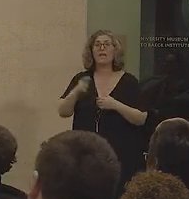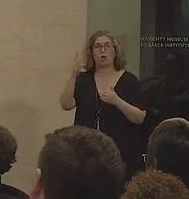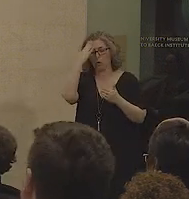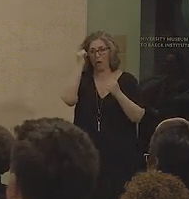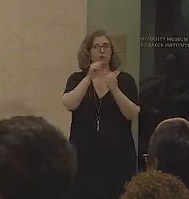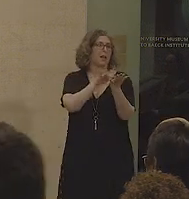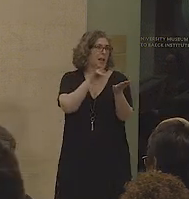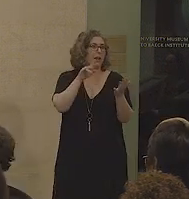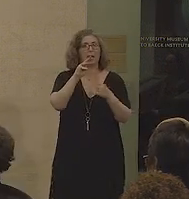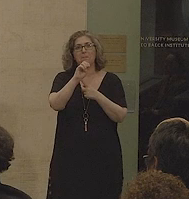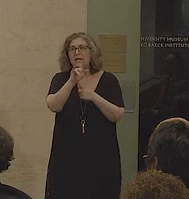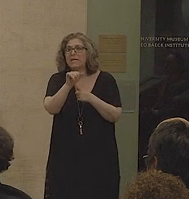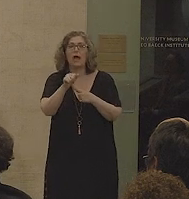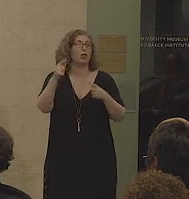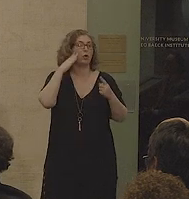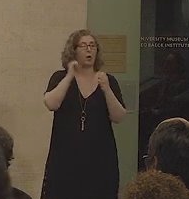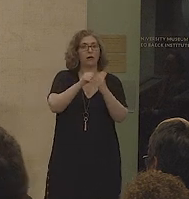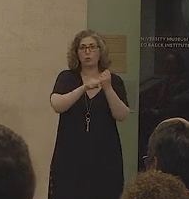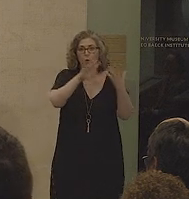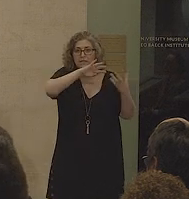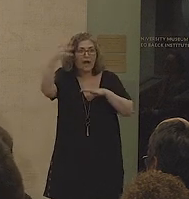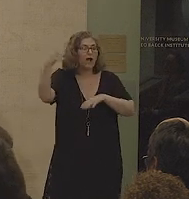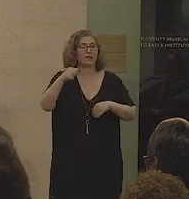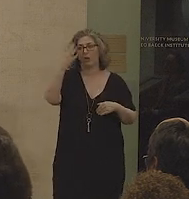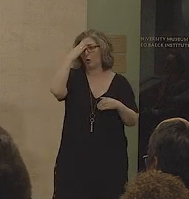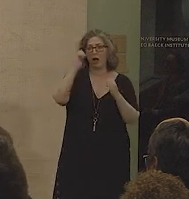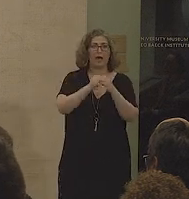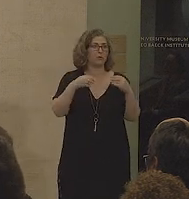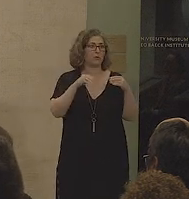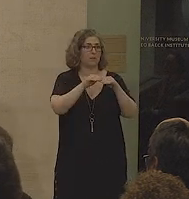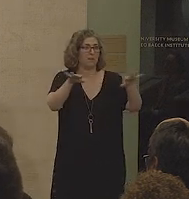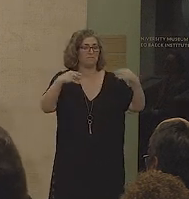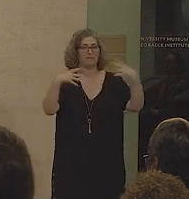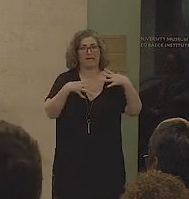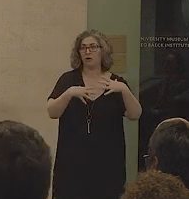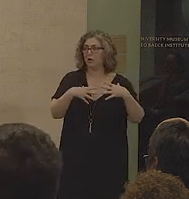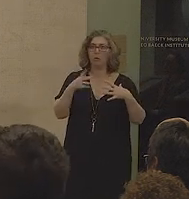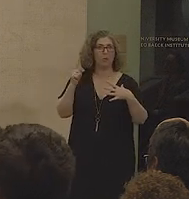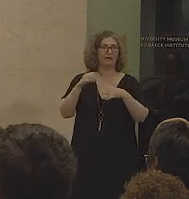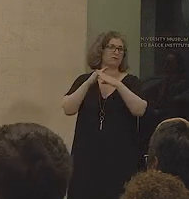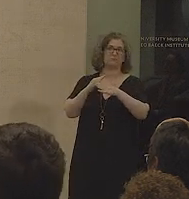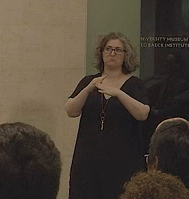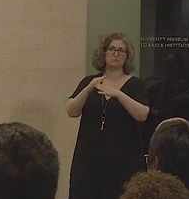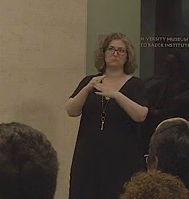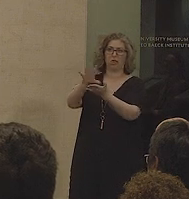media, that knows how to create chaos, that knows how to sow fear, and we've got to stop them.